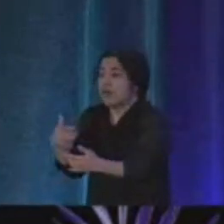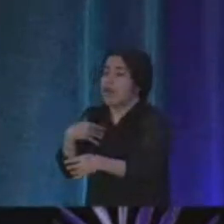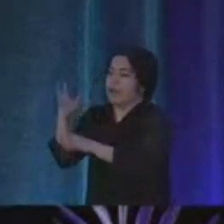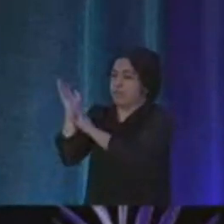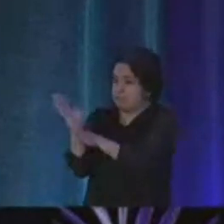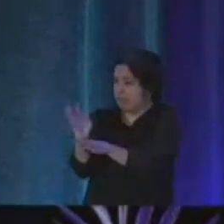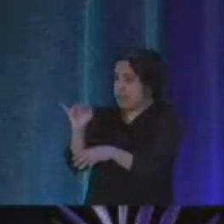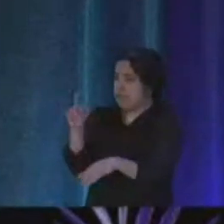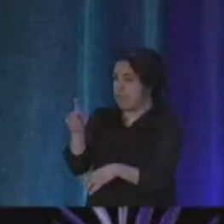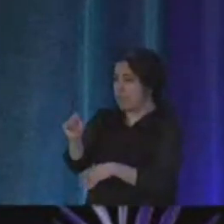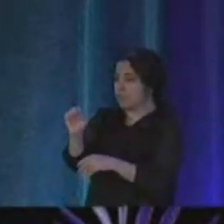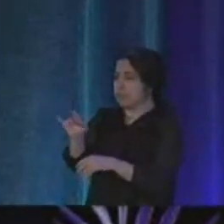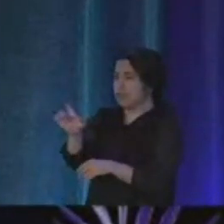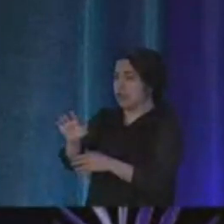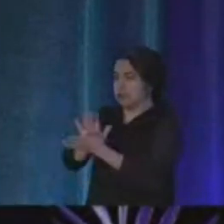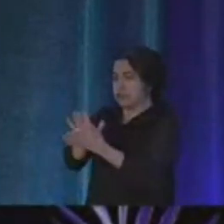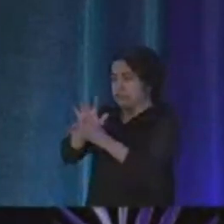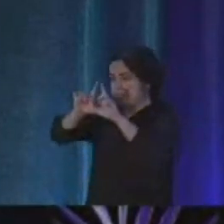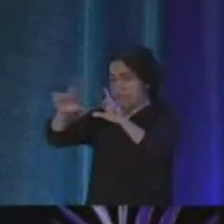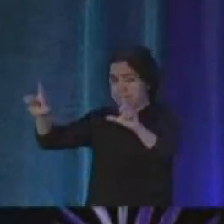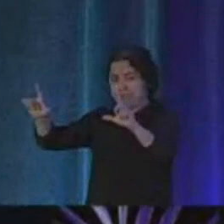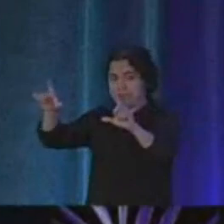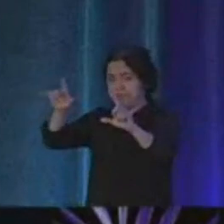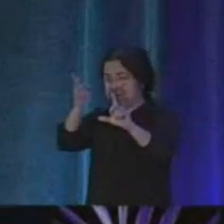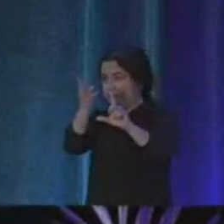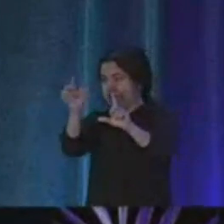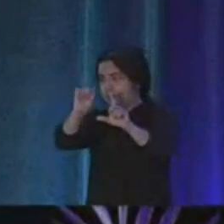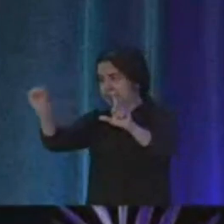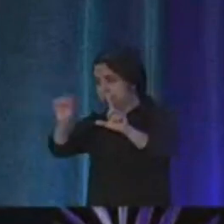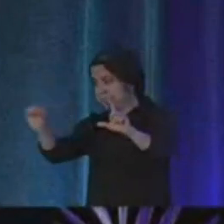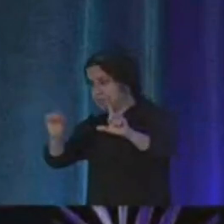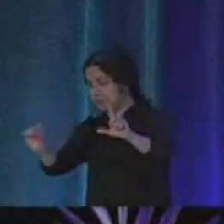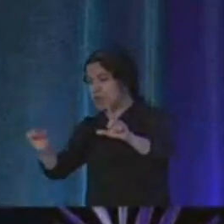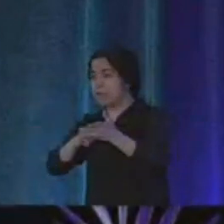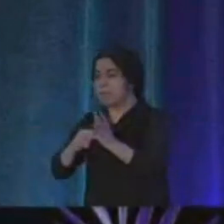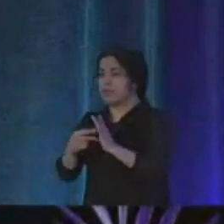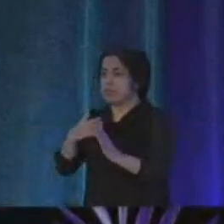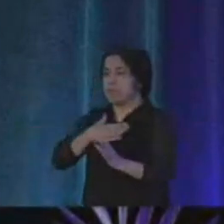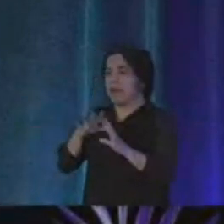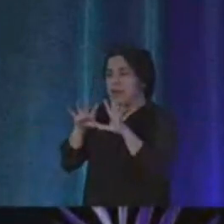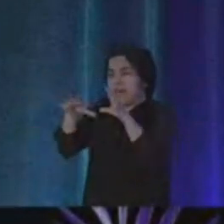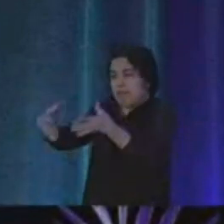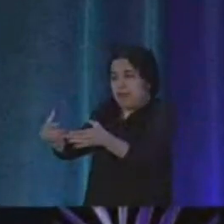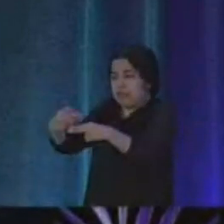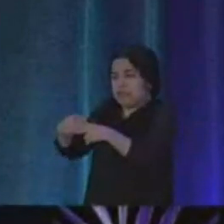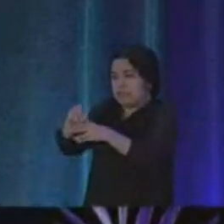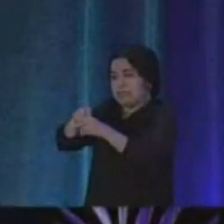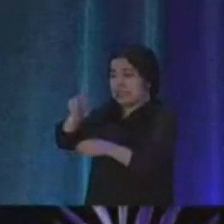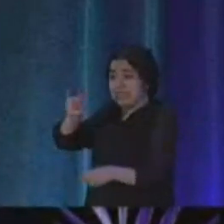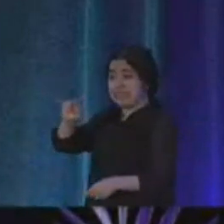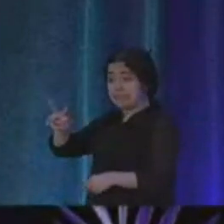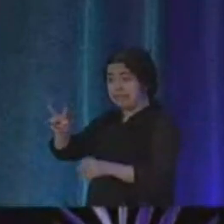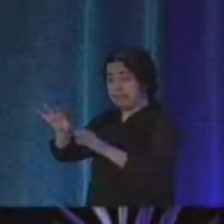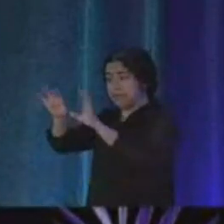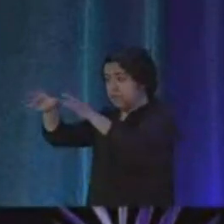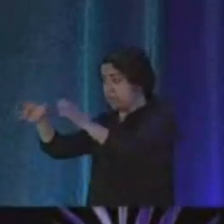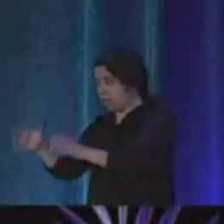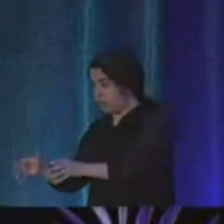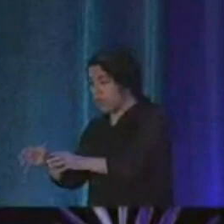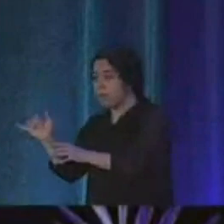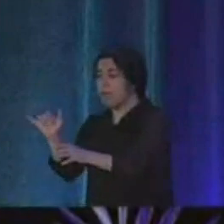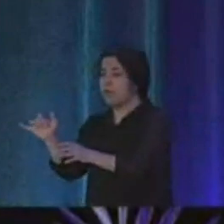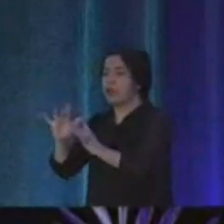sheet. With that imported style sheet, I'm giving my class names within my divs, but then also called out on